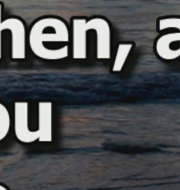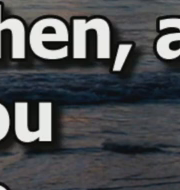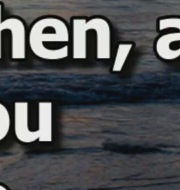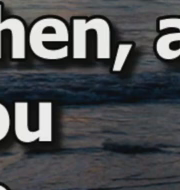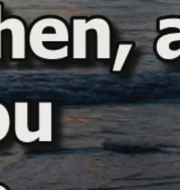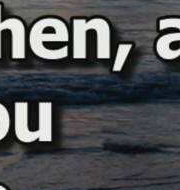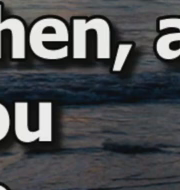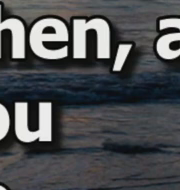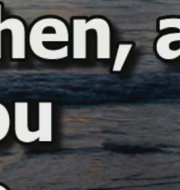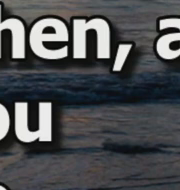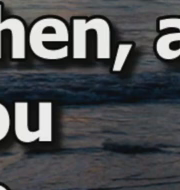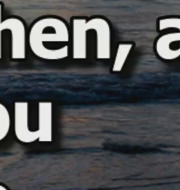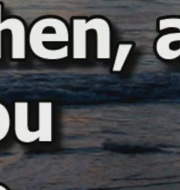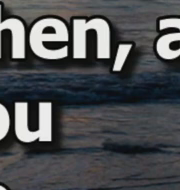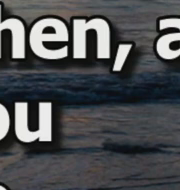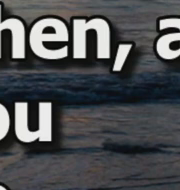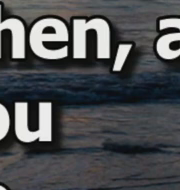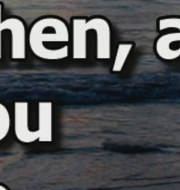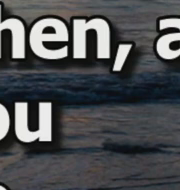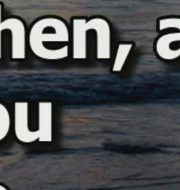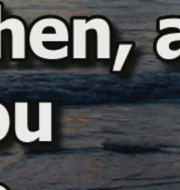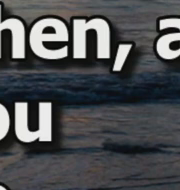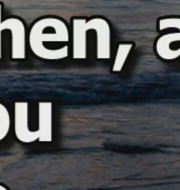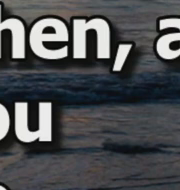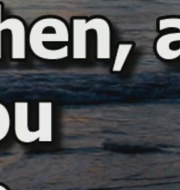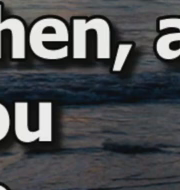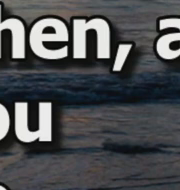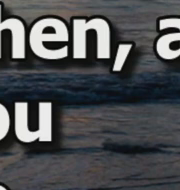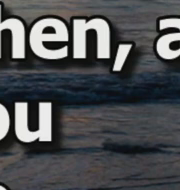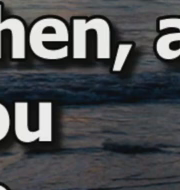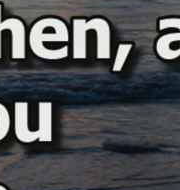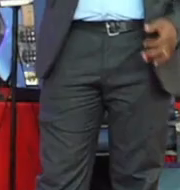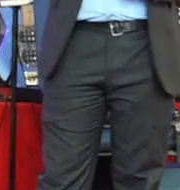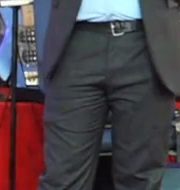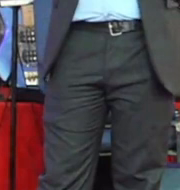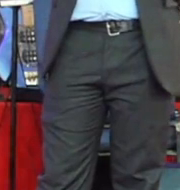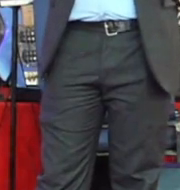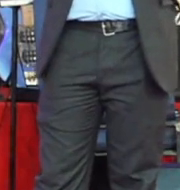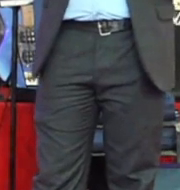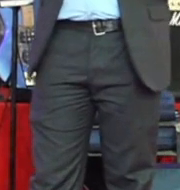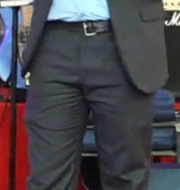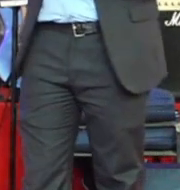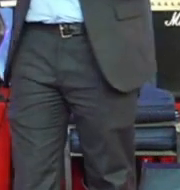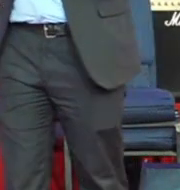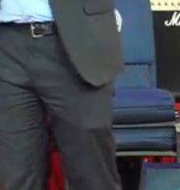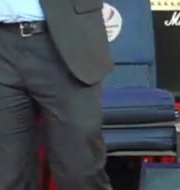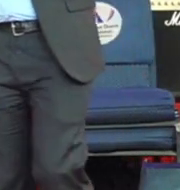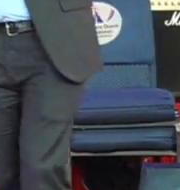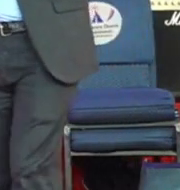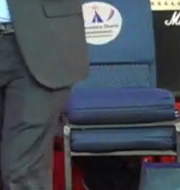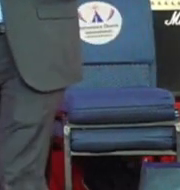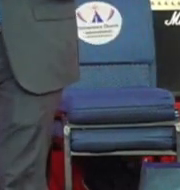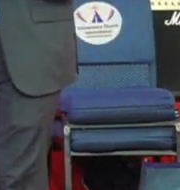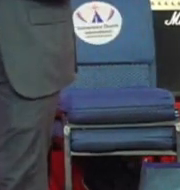have suffered a little. So the Bible here, Peter is telling us